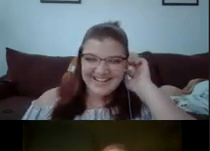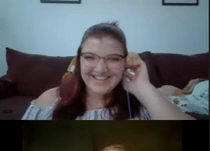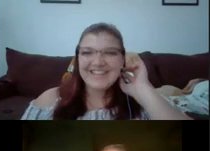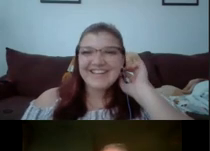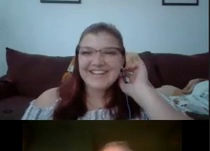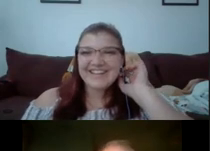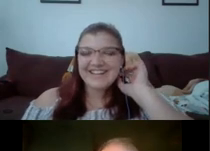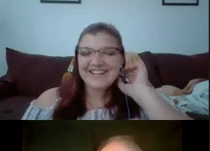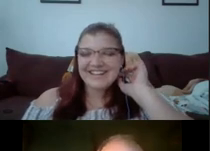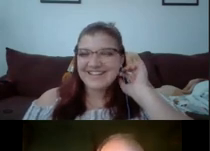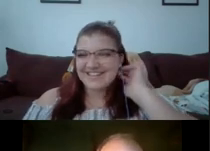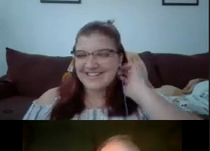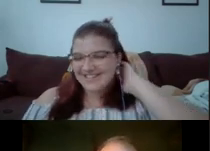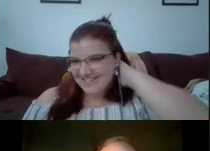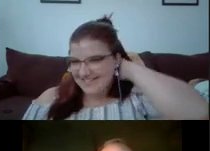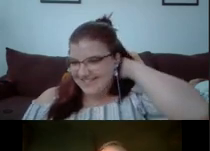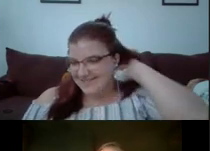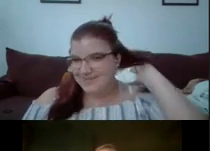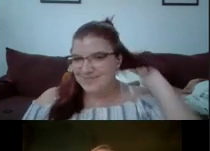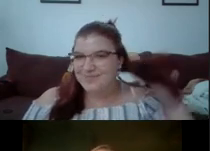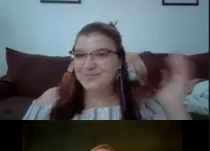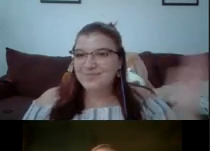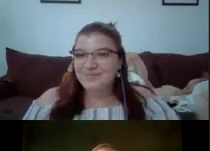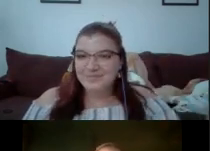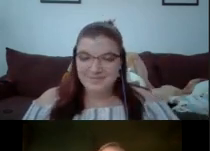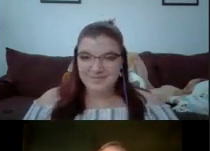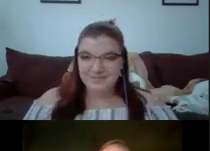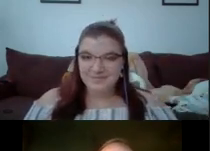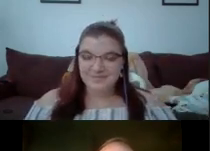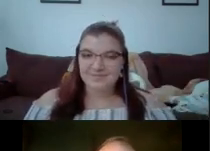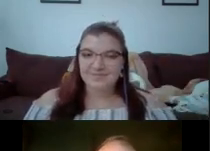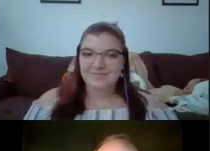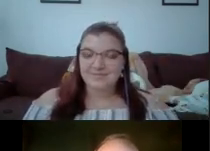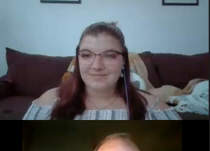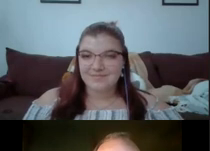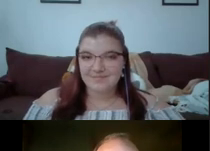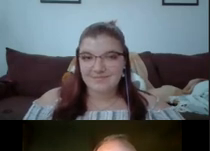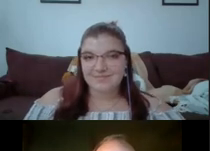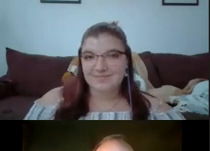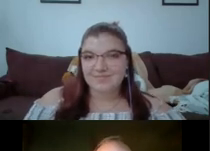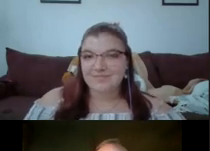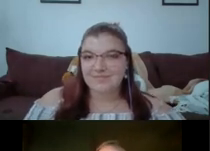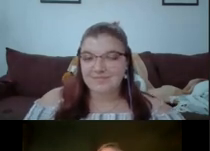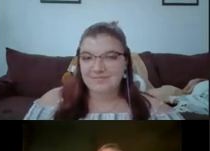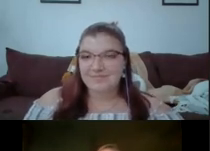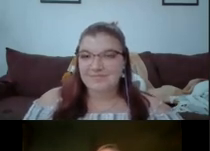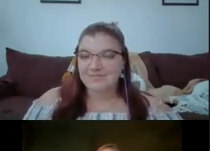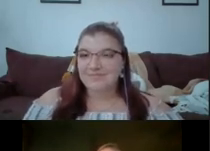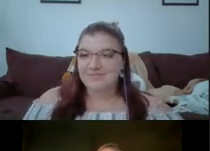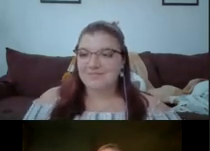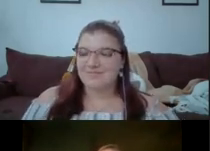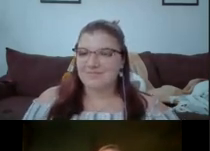all got to take, were really pretty hostile to public higher education in general. And